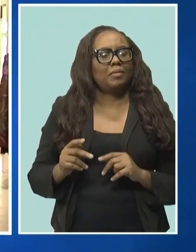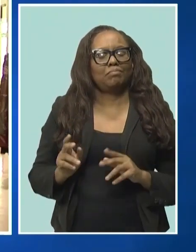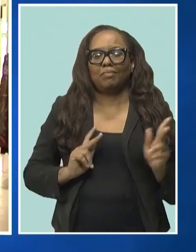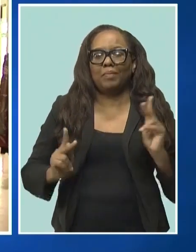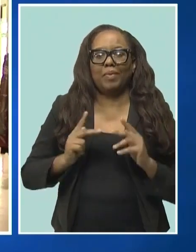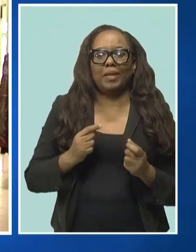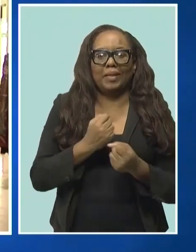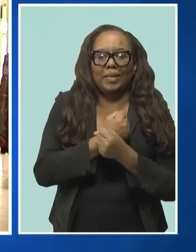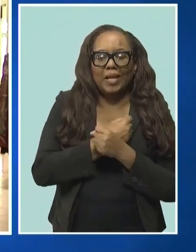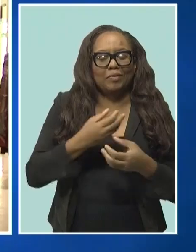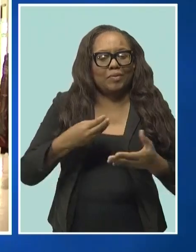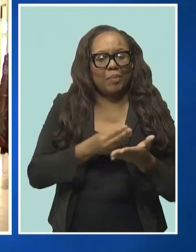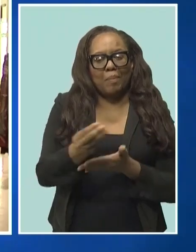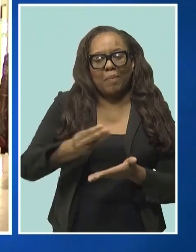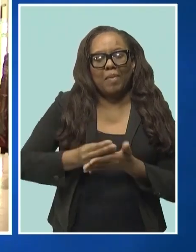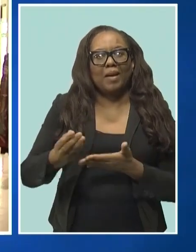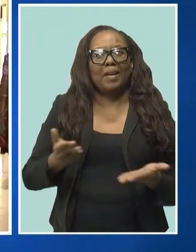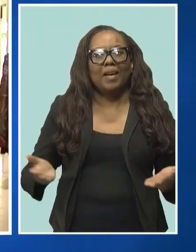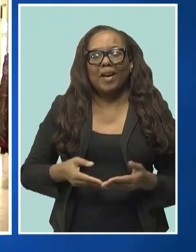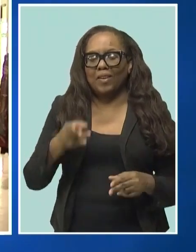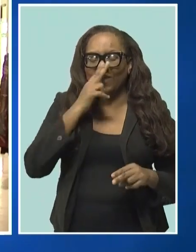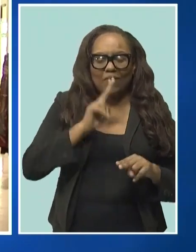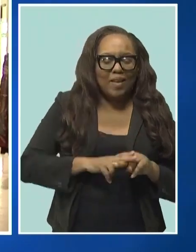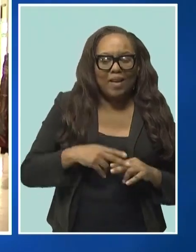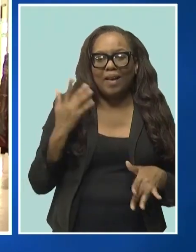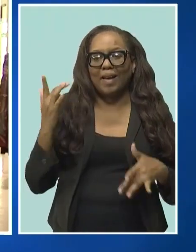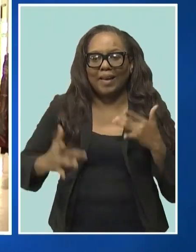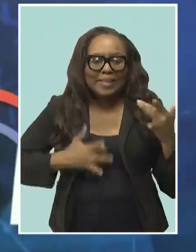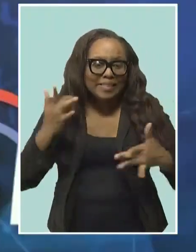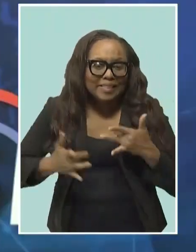It's fun, it's exciting. They'll never know what they're going to find.